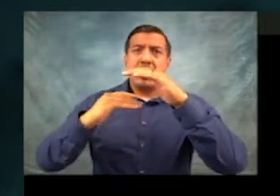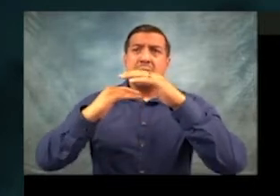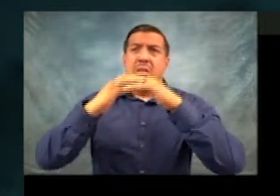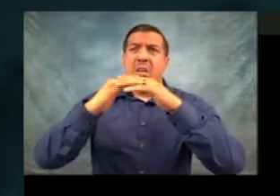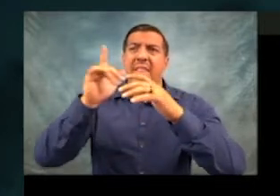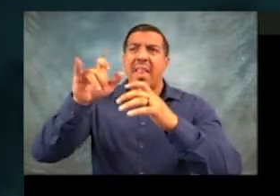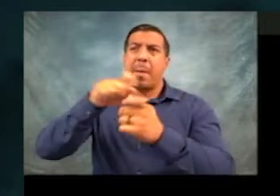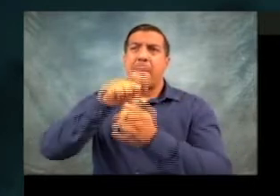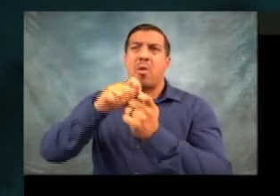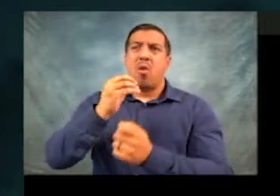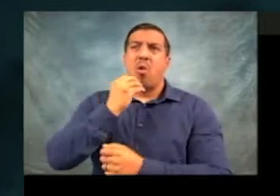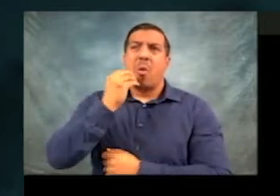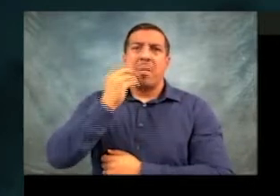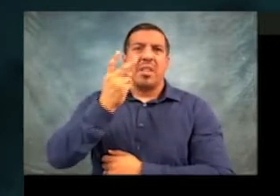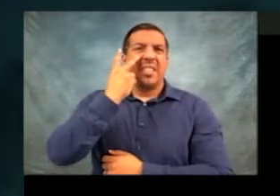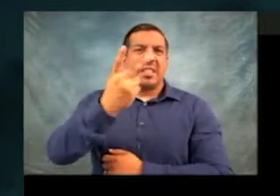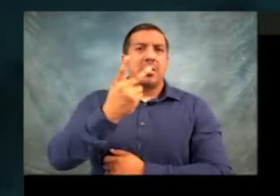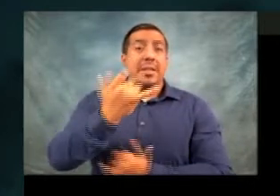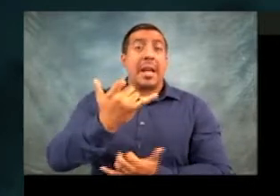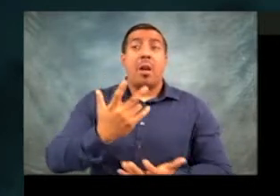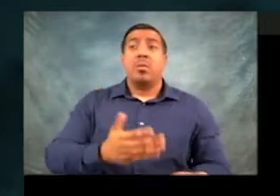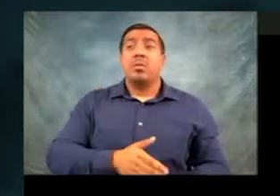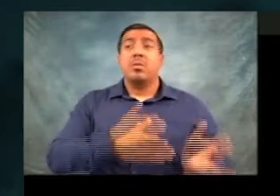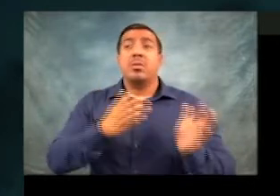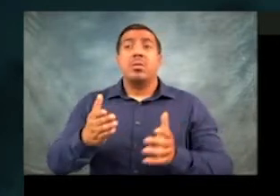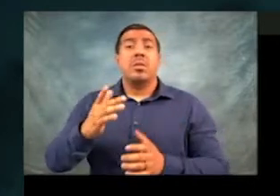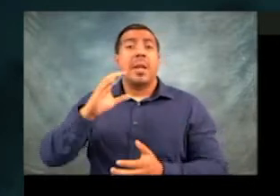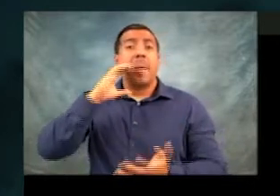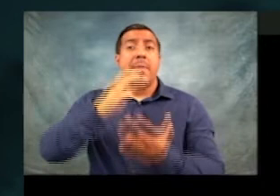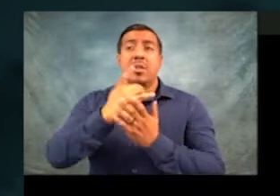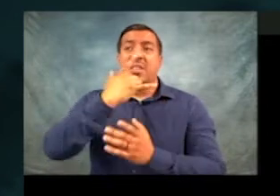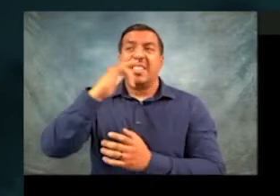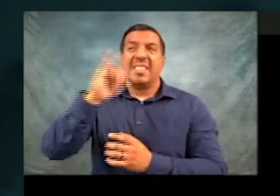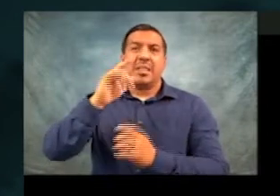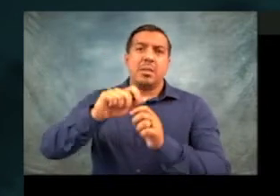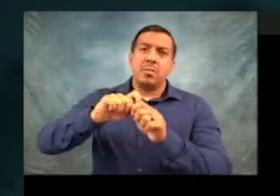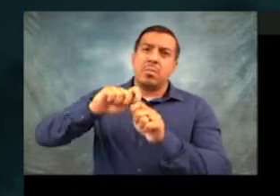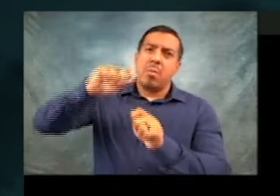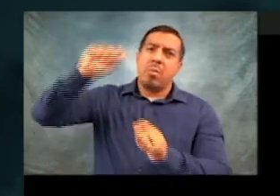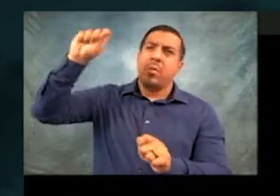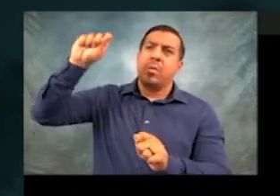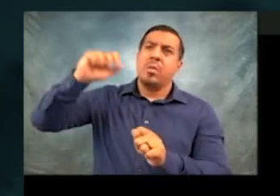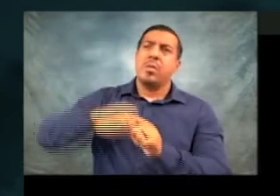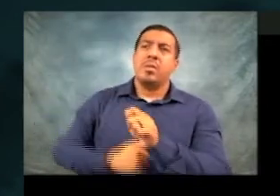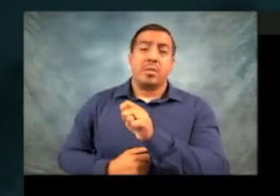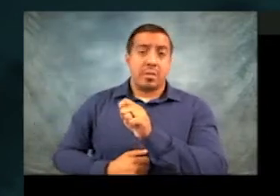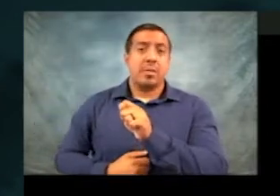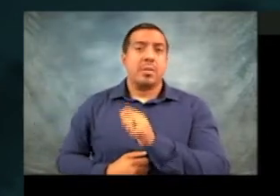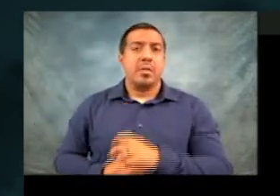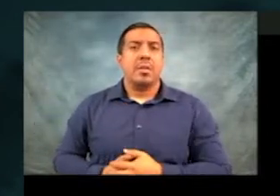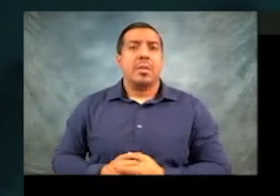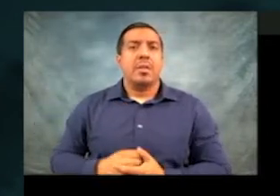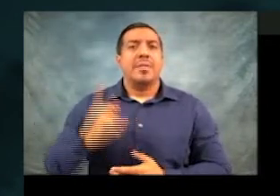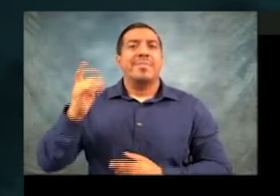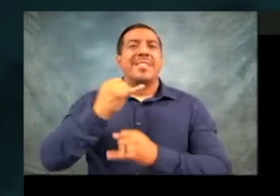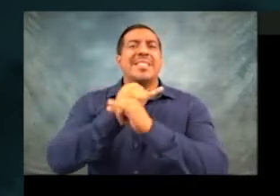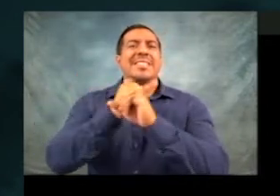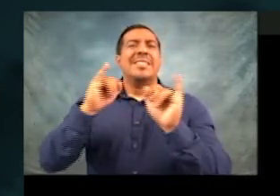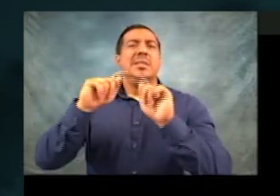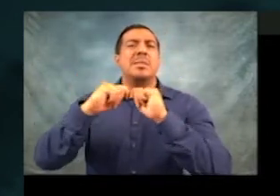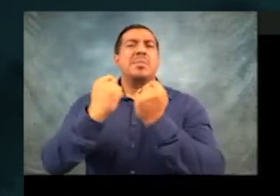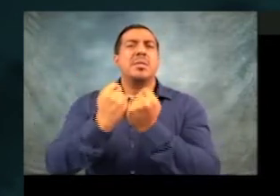particular home. And to give you perspective, this is how high it is. So this is an independent